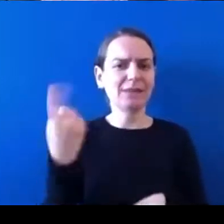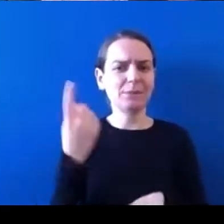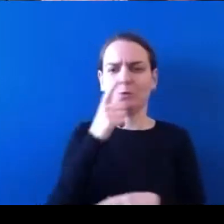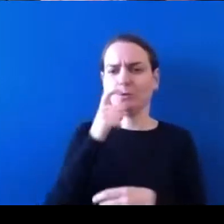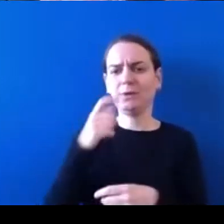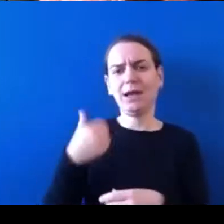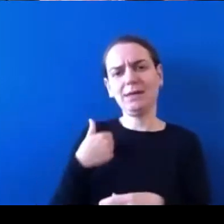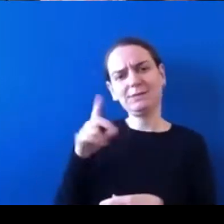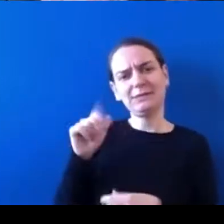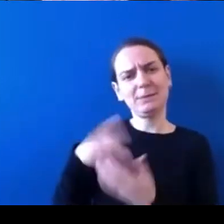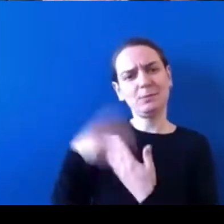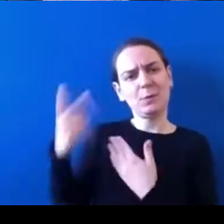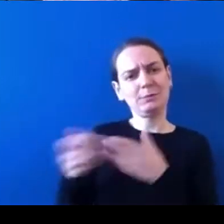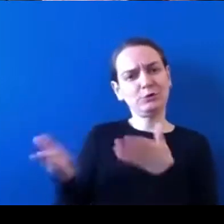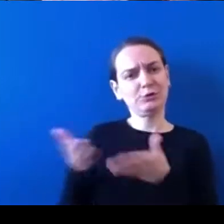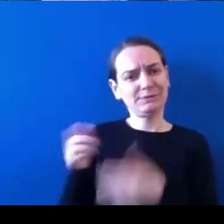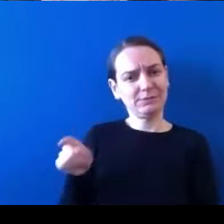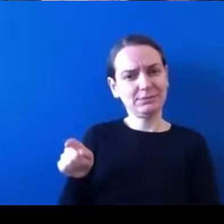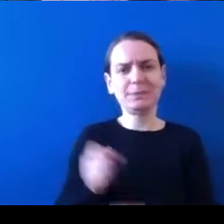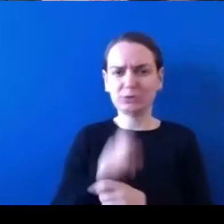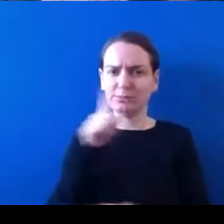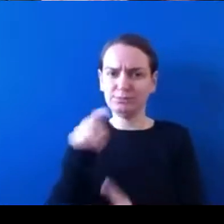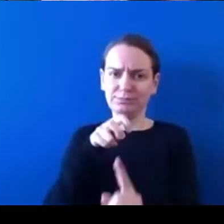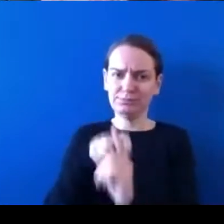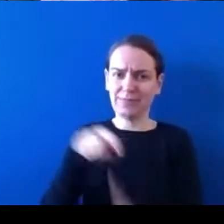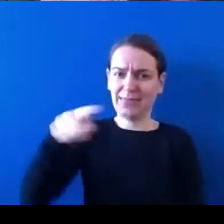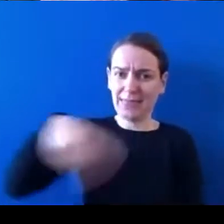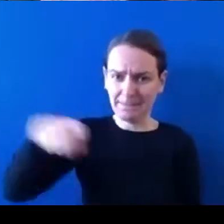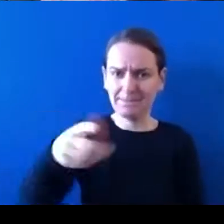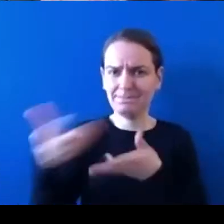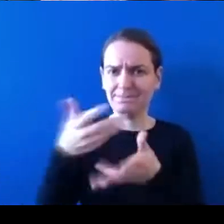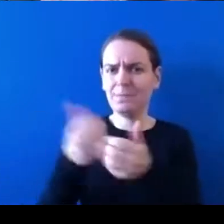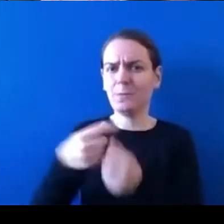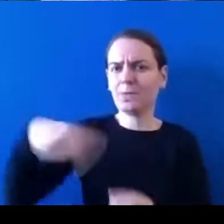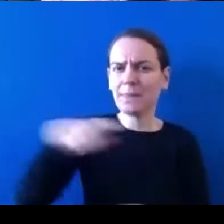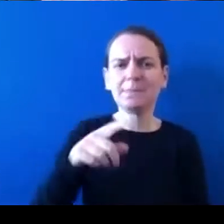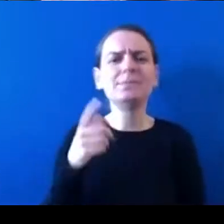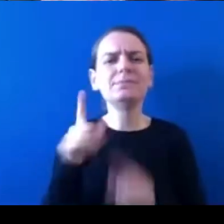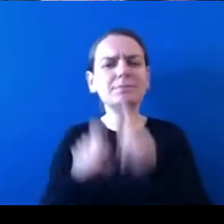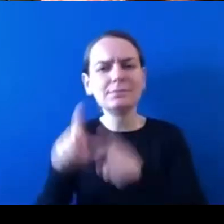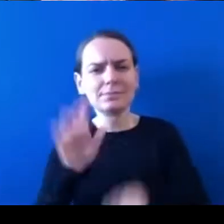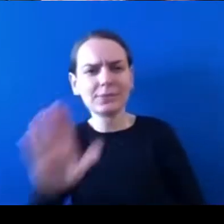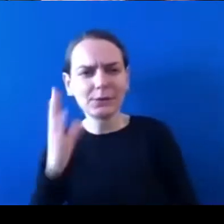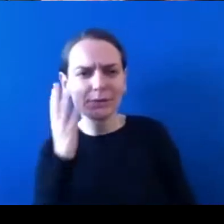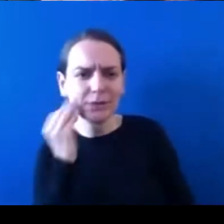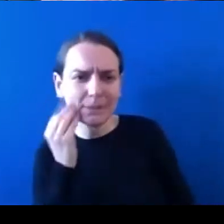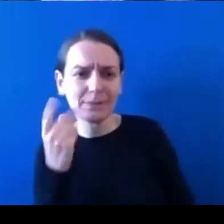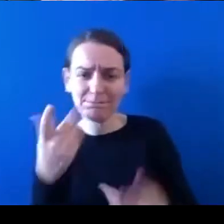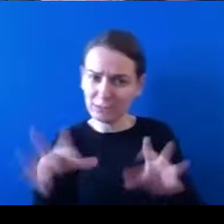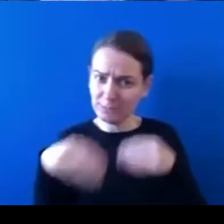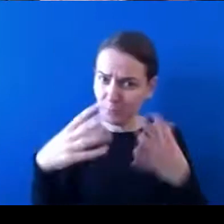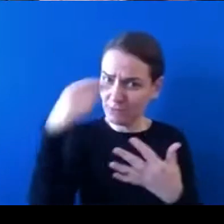to ask if they worked with a student with legal blindness. And if so, what were the accommodations